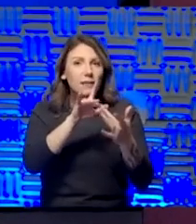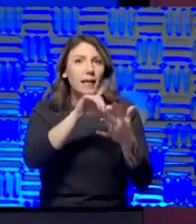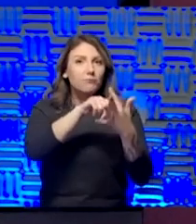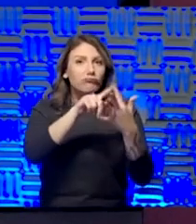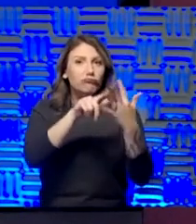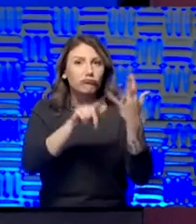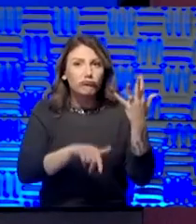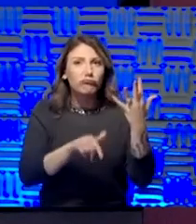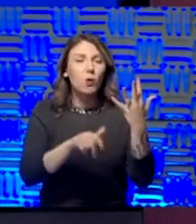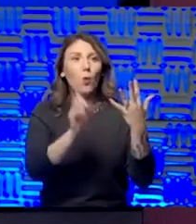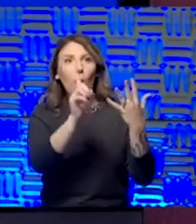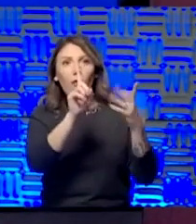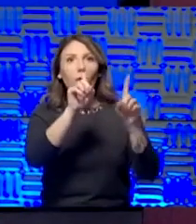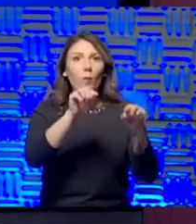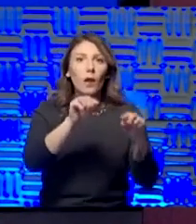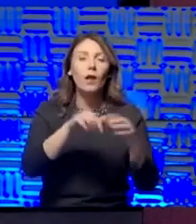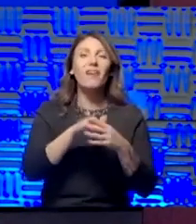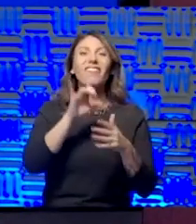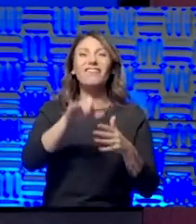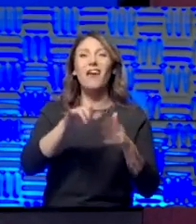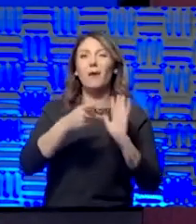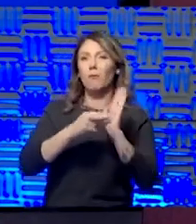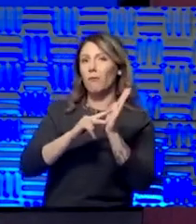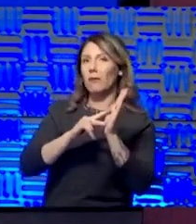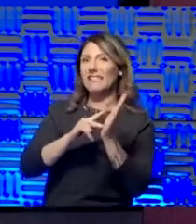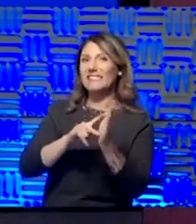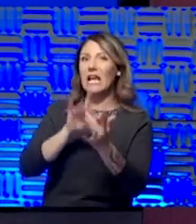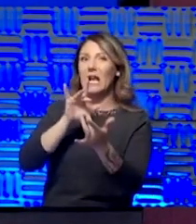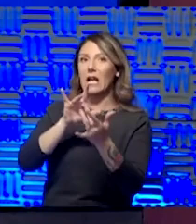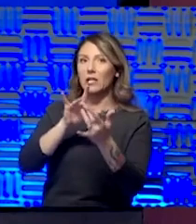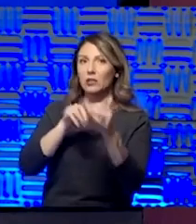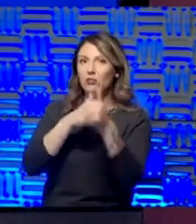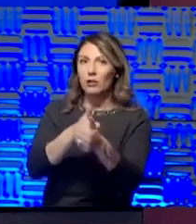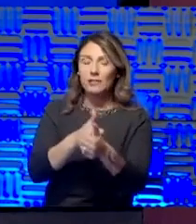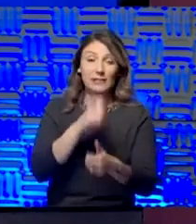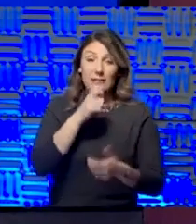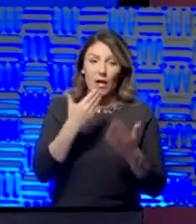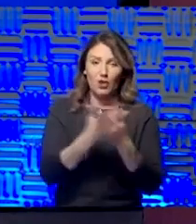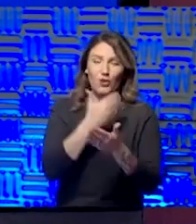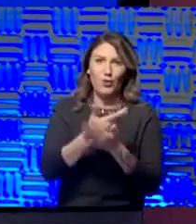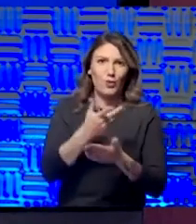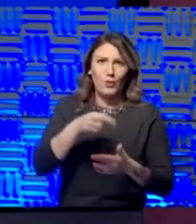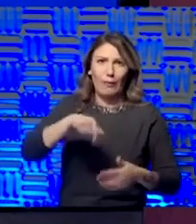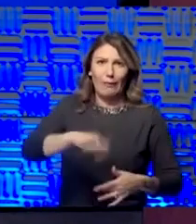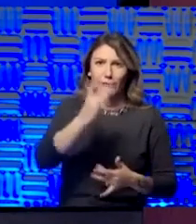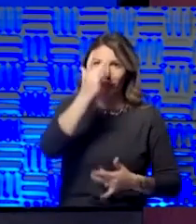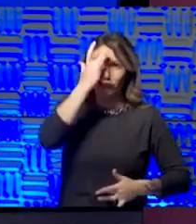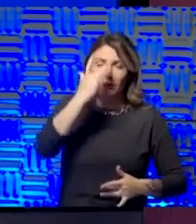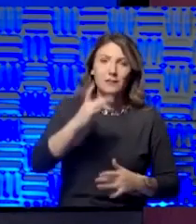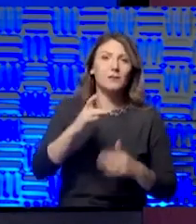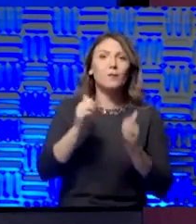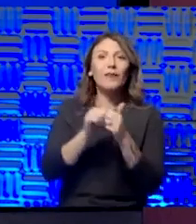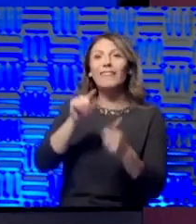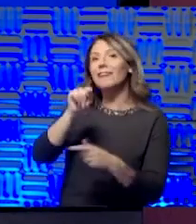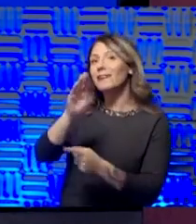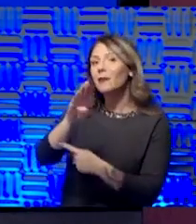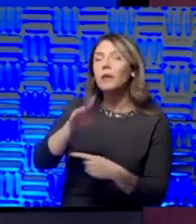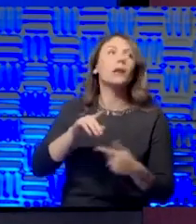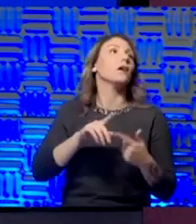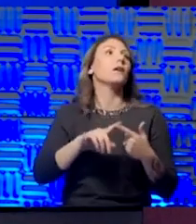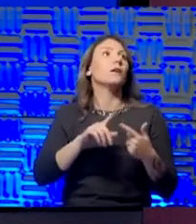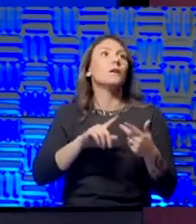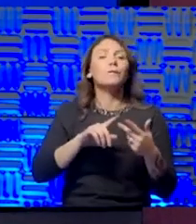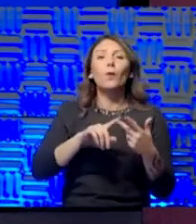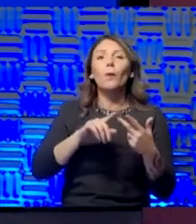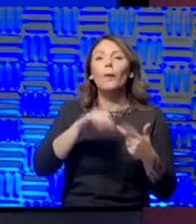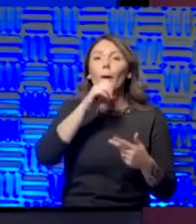that. And that is contact tracing. And it's not new to this disease, no, just to be honest. In tuberculosis or in the old